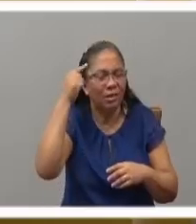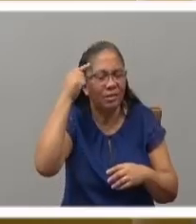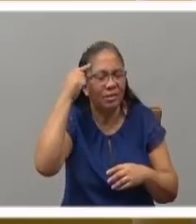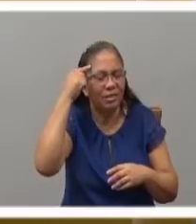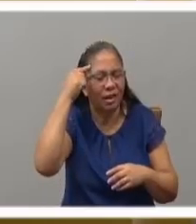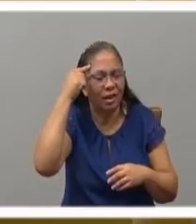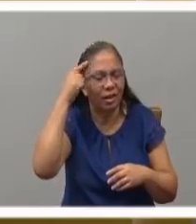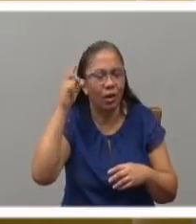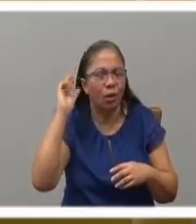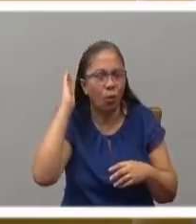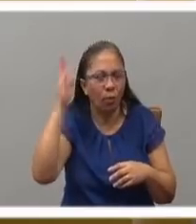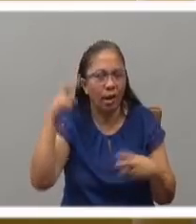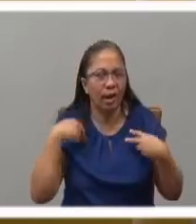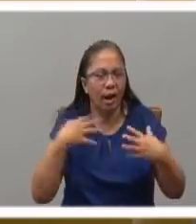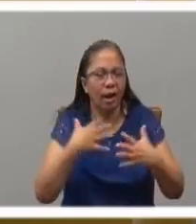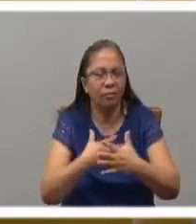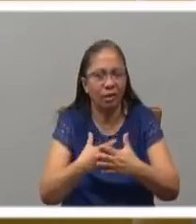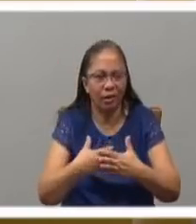consolation.